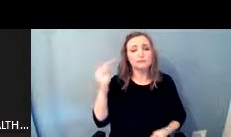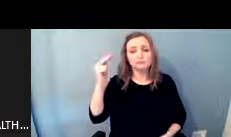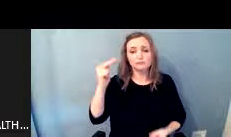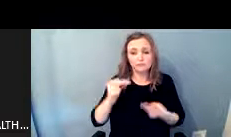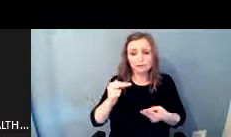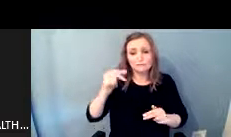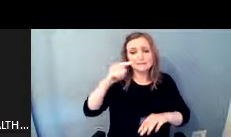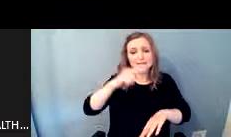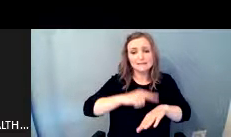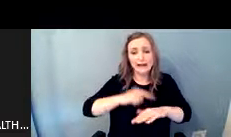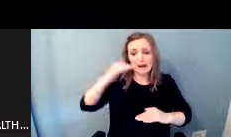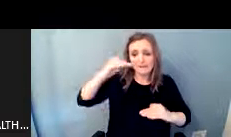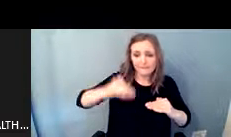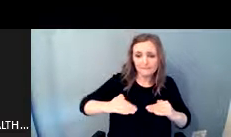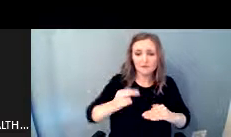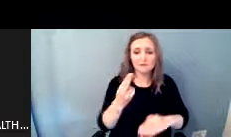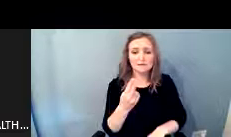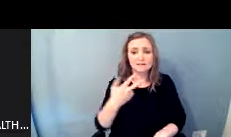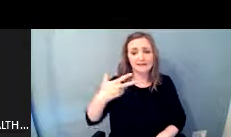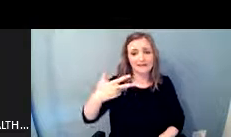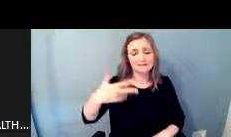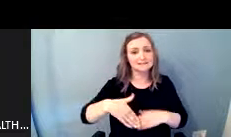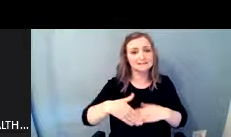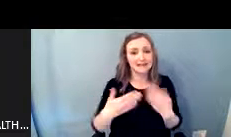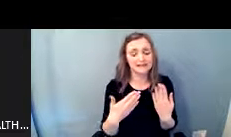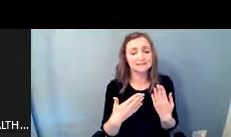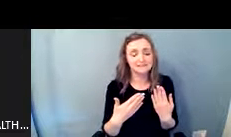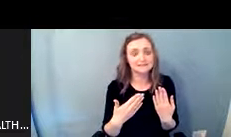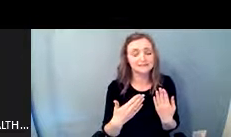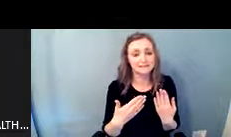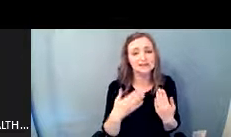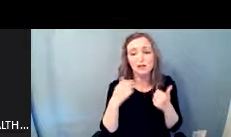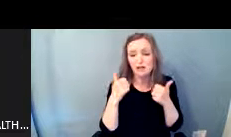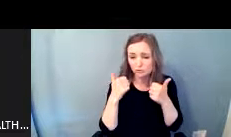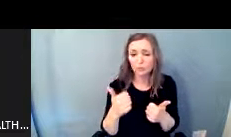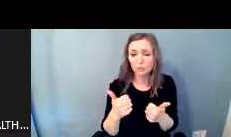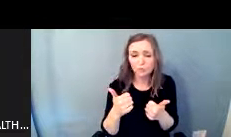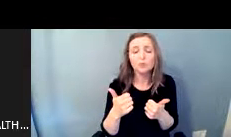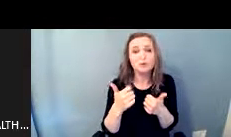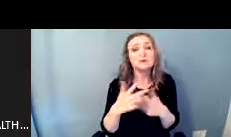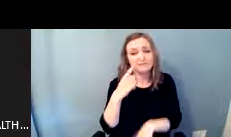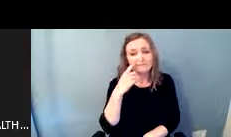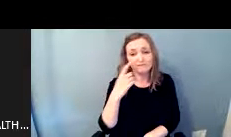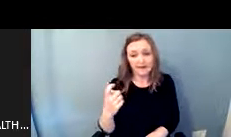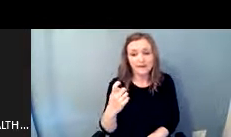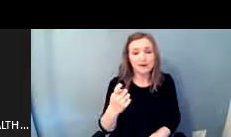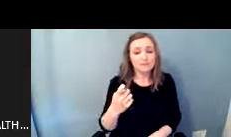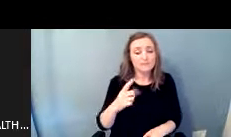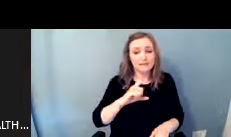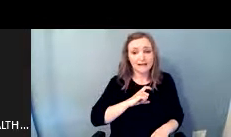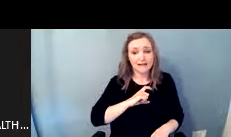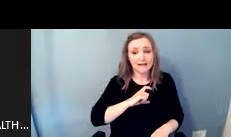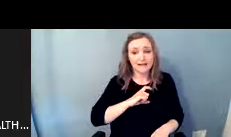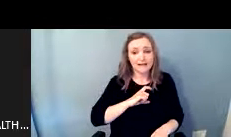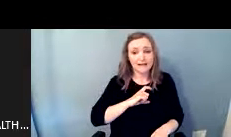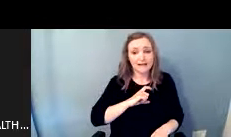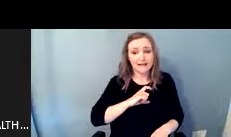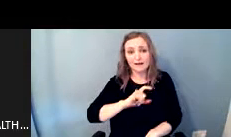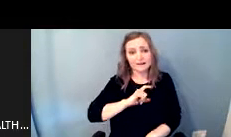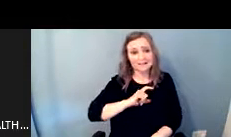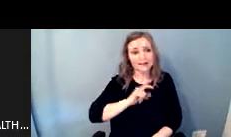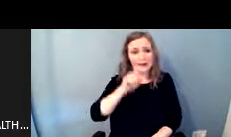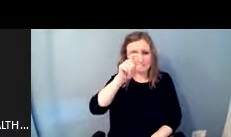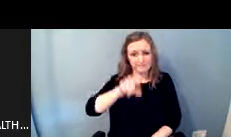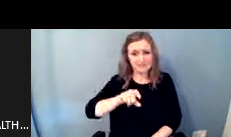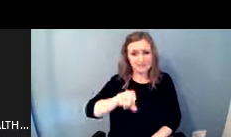maximum from a GP perspective, I think is excellent. And I'm sure all of you on the call will agree that from a patient